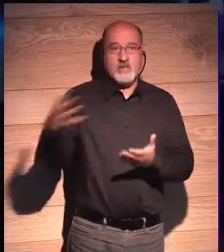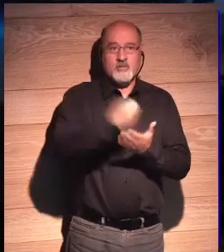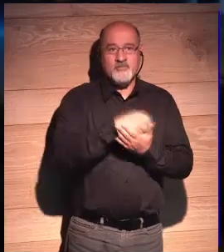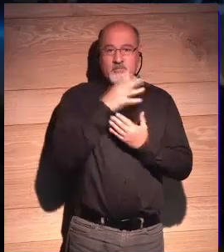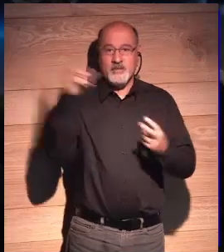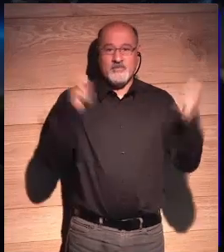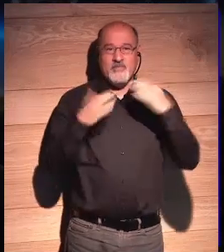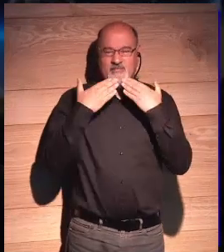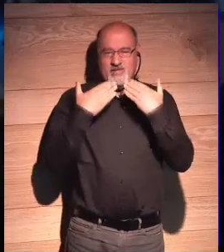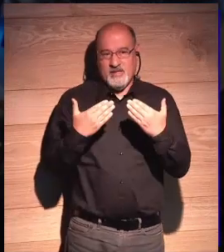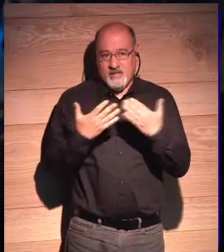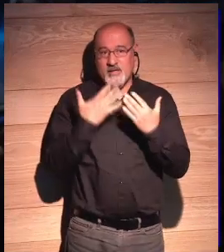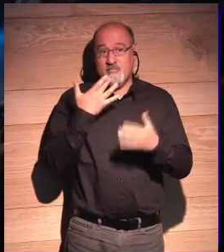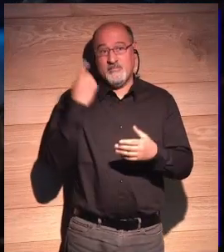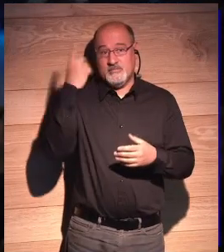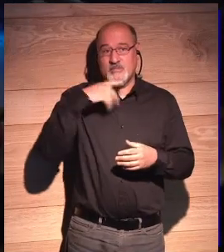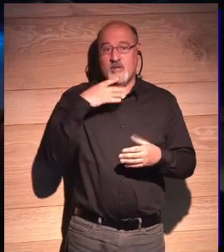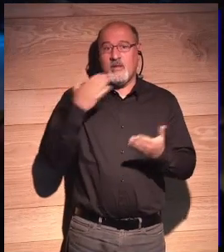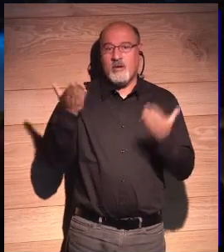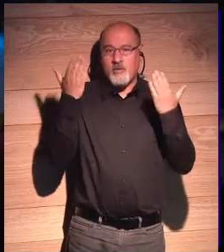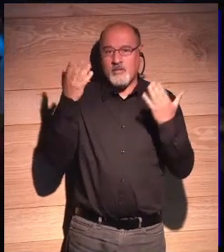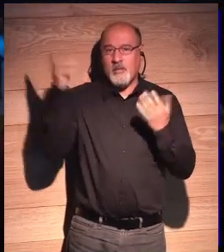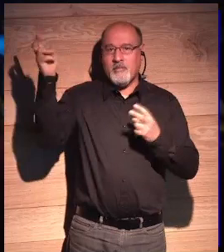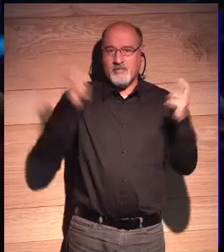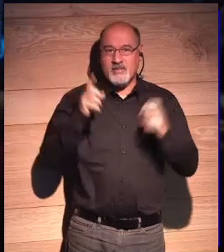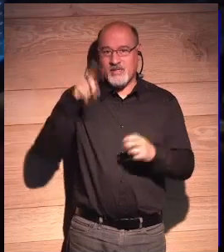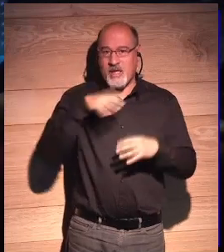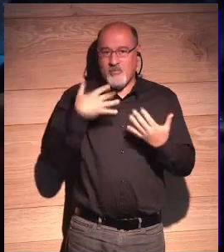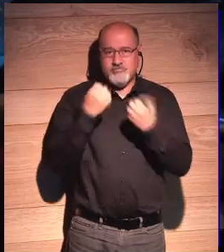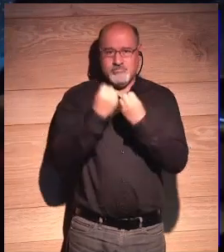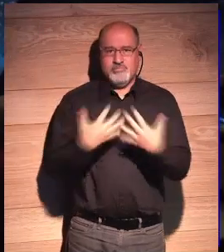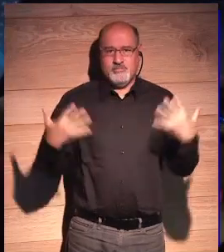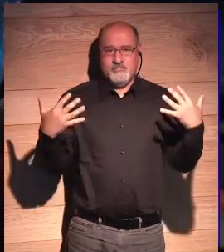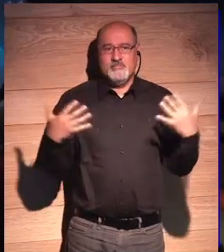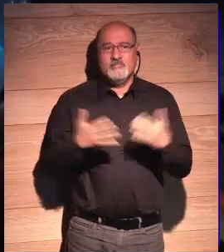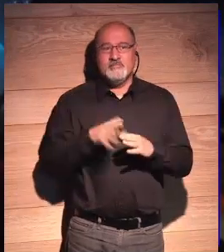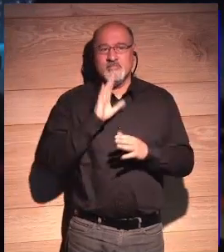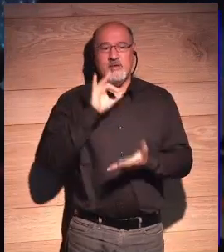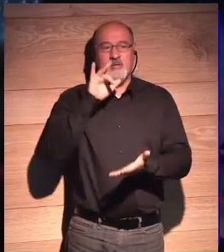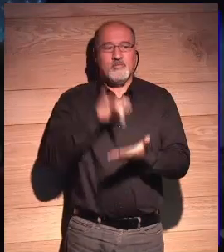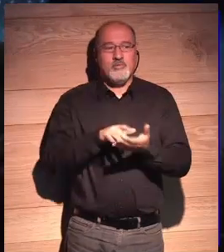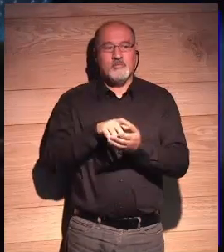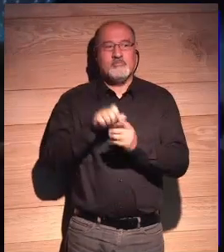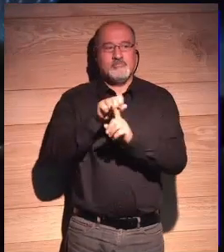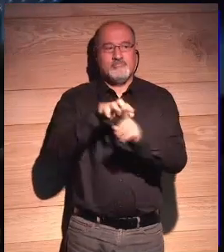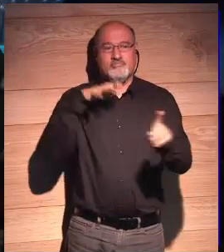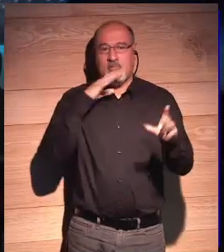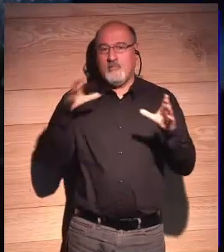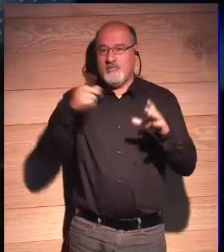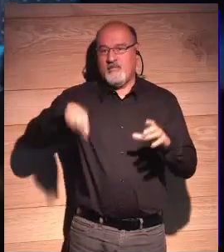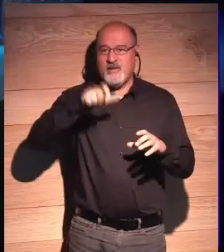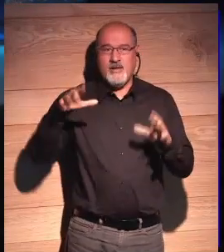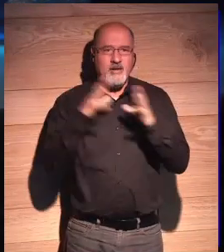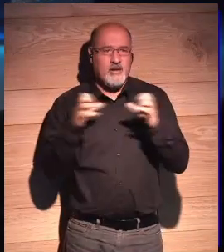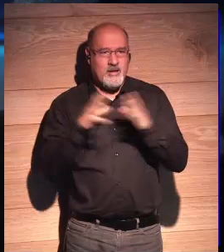Good afternoon, everyone. Thank you, everyone, for being here today. Although I don't know if I should congratulate you, because as you can see, this